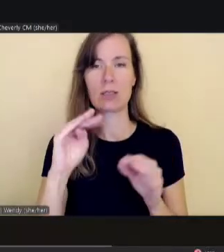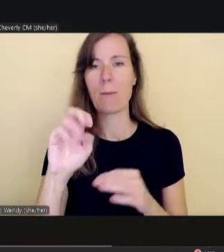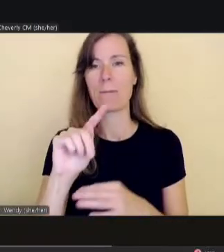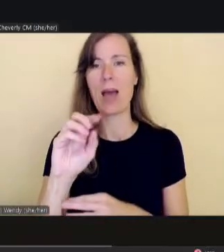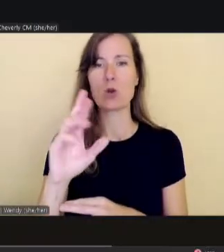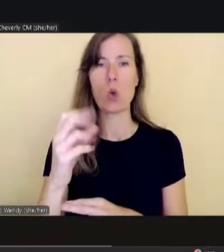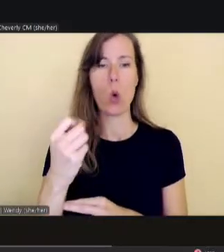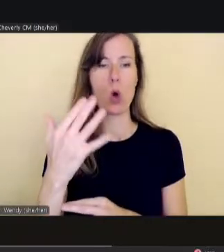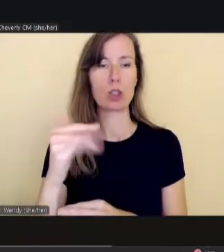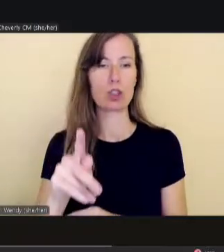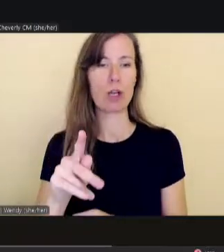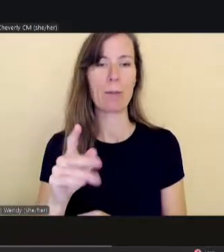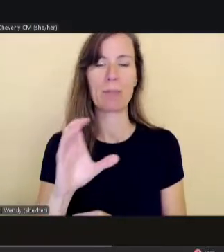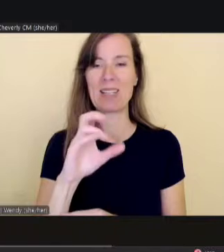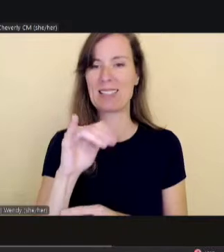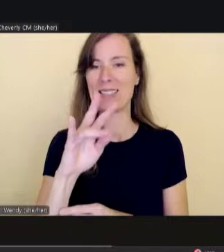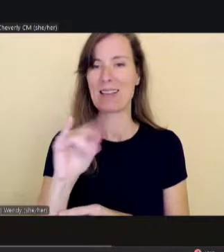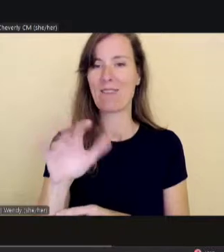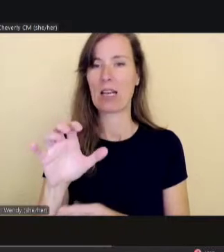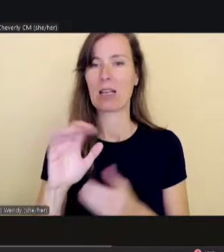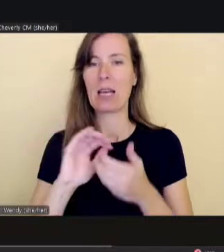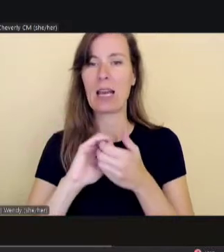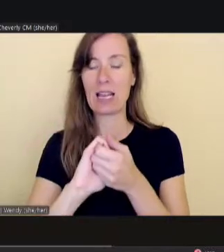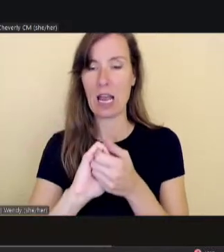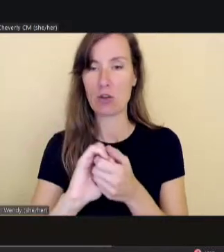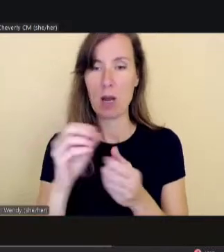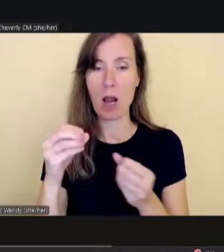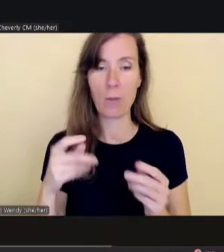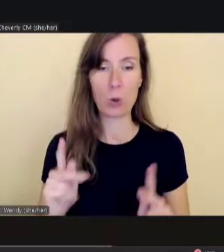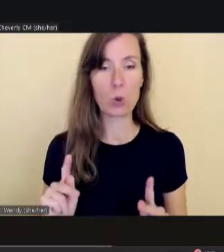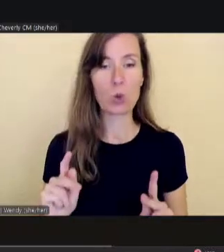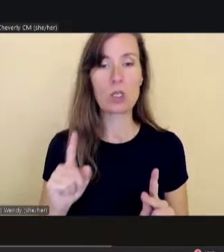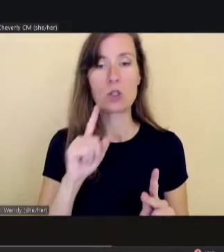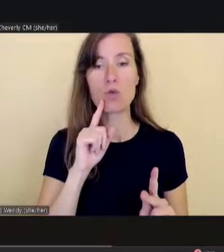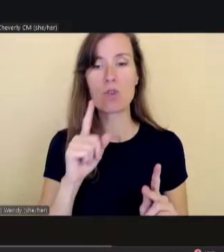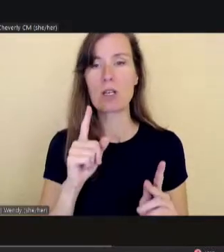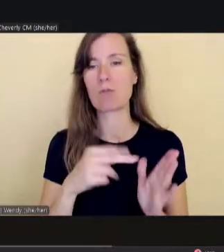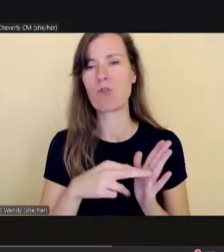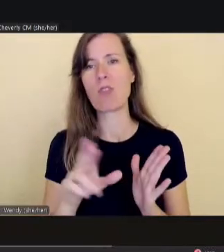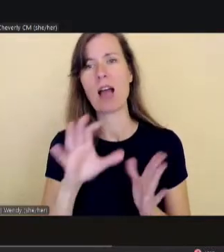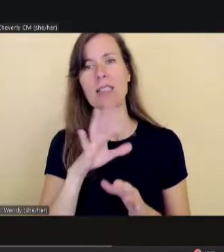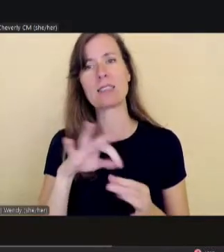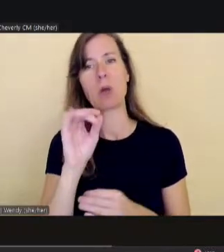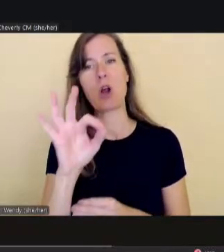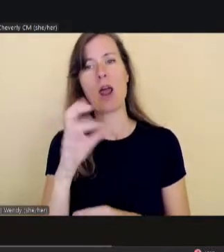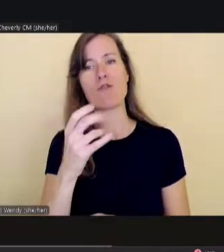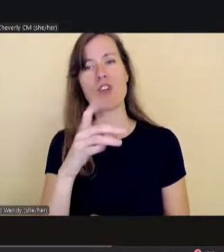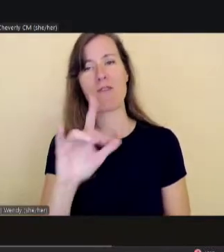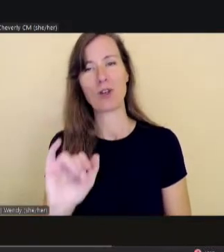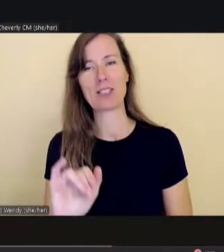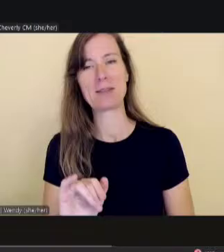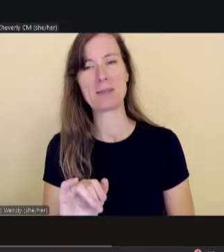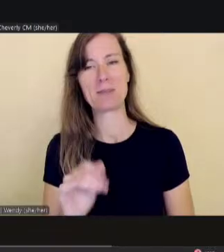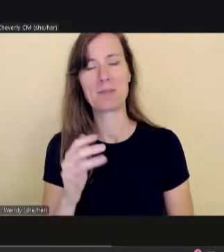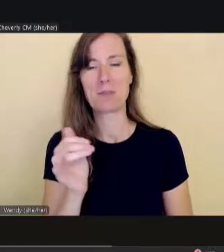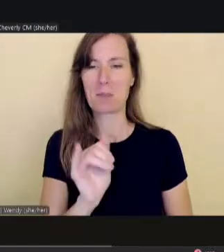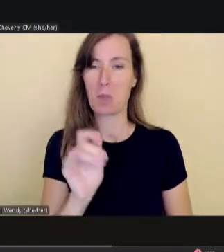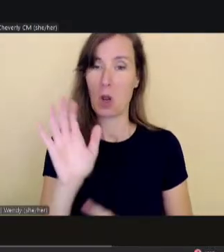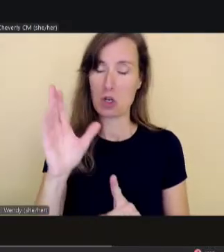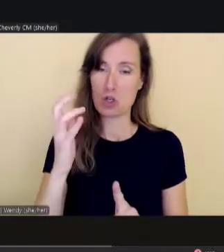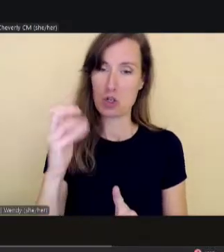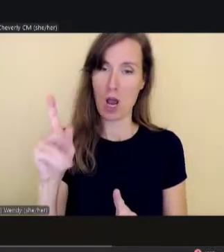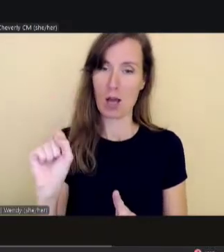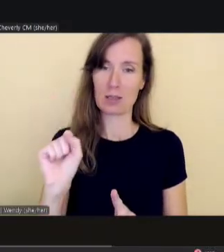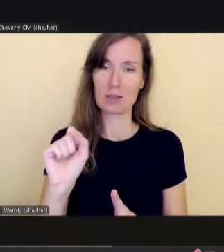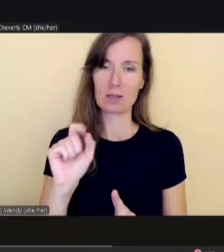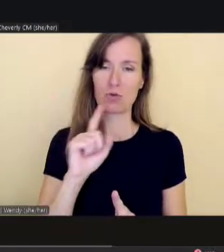reflect the spirit of Cheverly. And whereas Chuck's unwavering commitment, generosity,